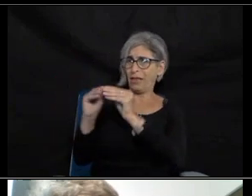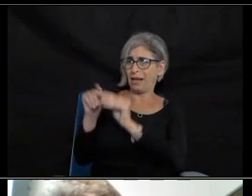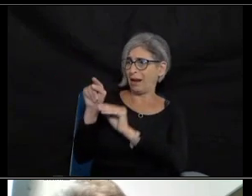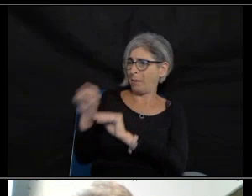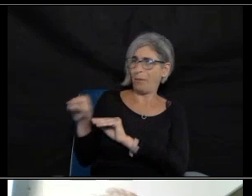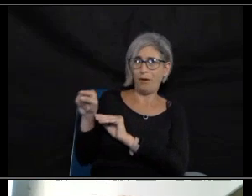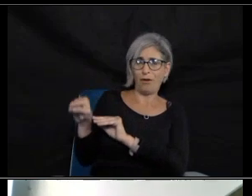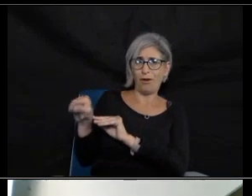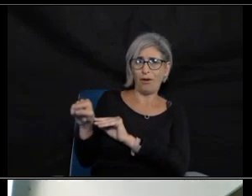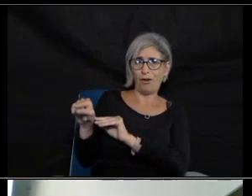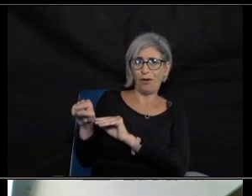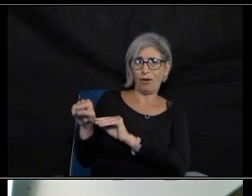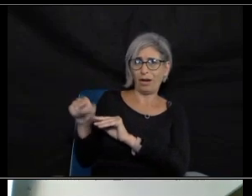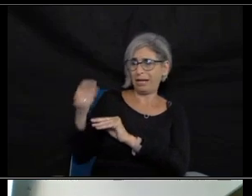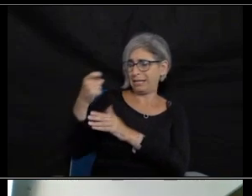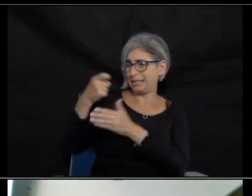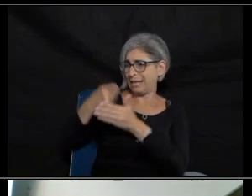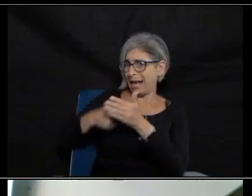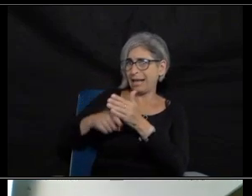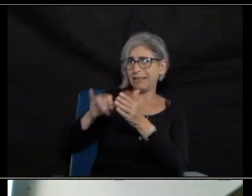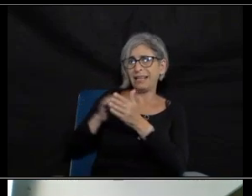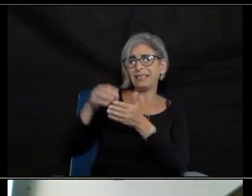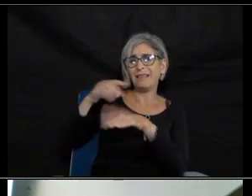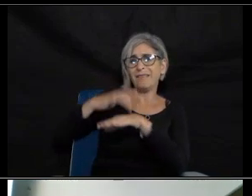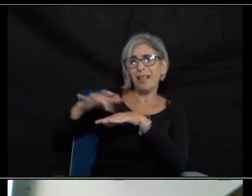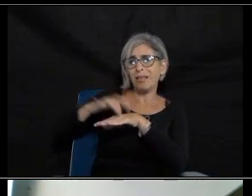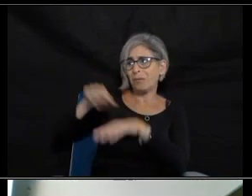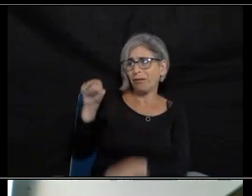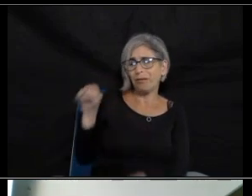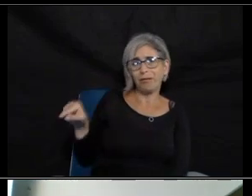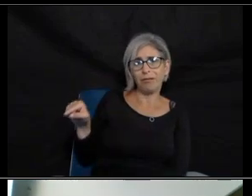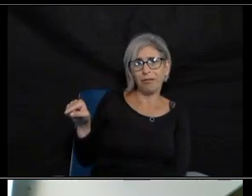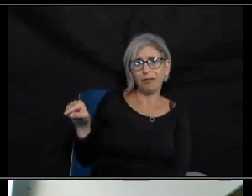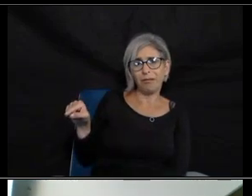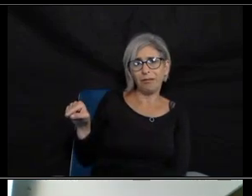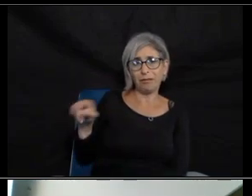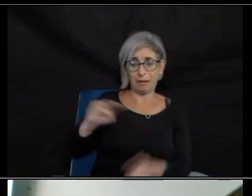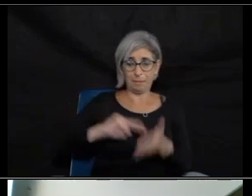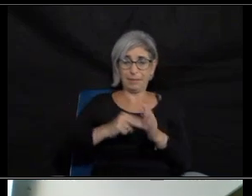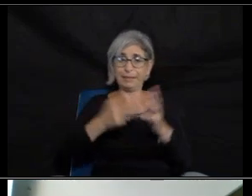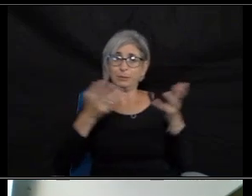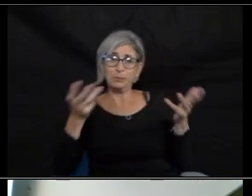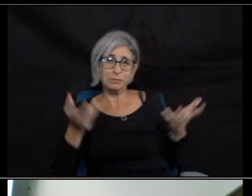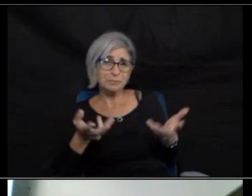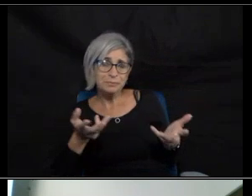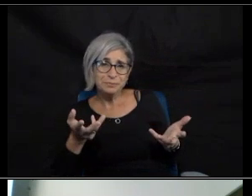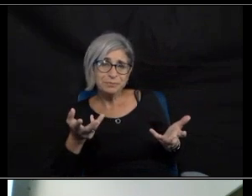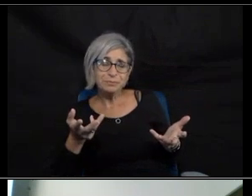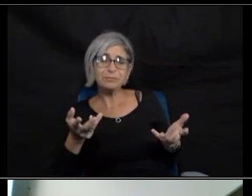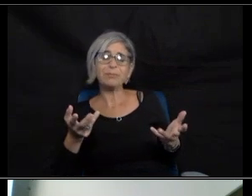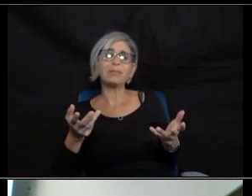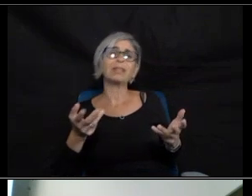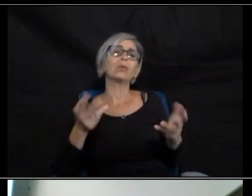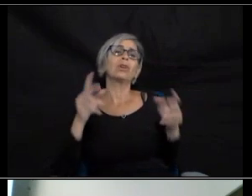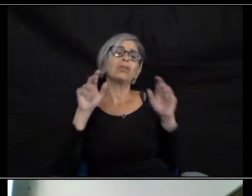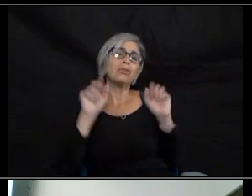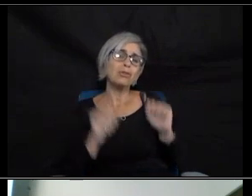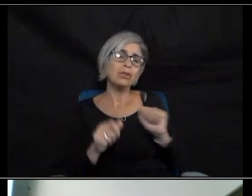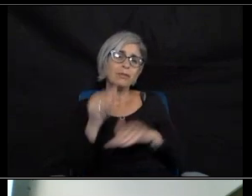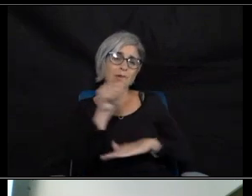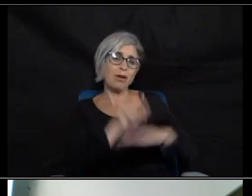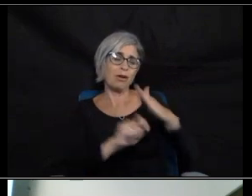amount of tax increment that's available. So what that means is it all along could have underwritten the